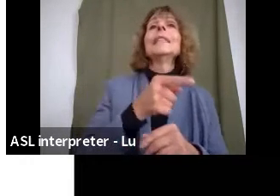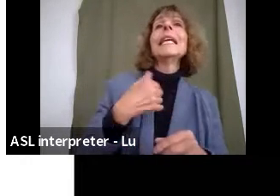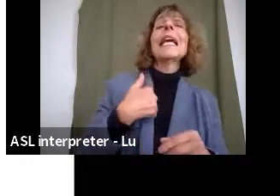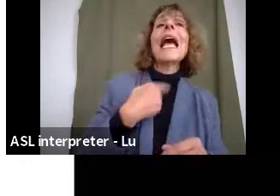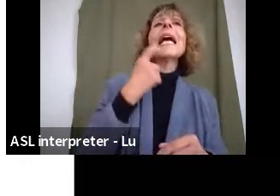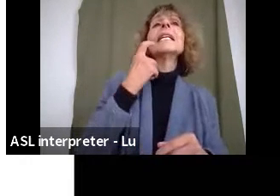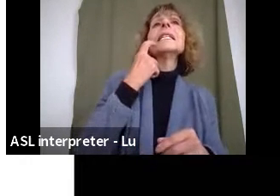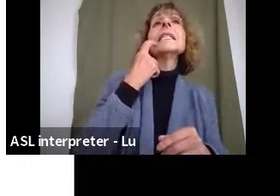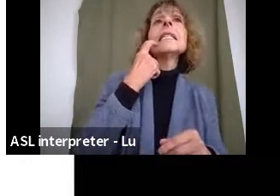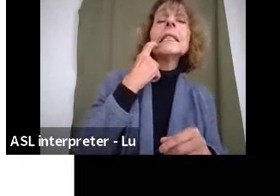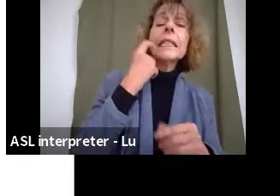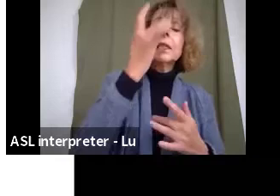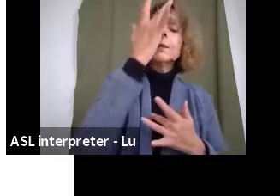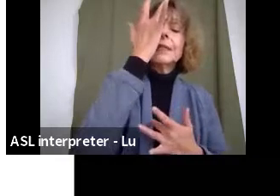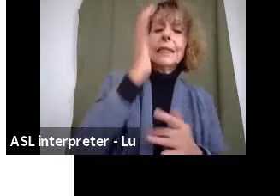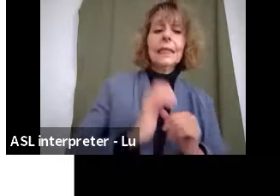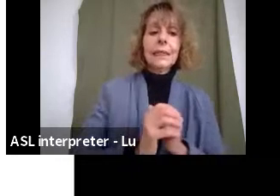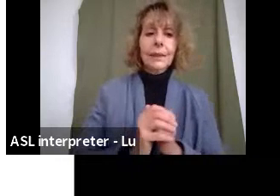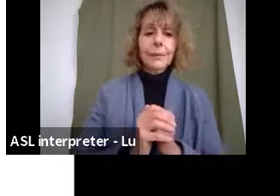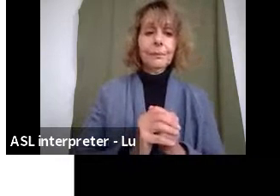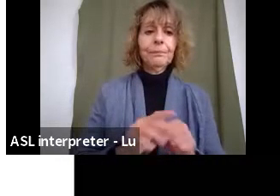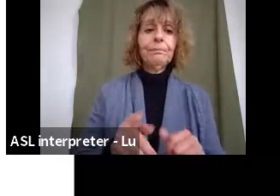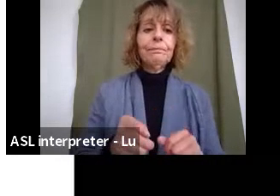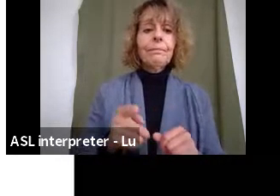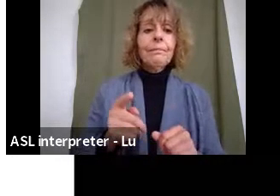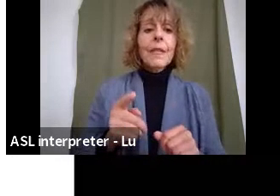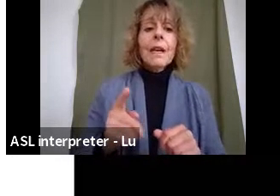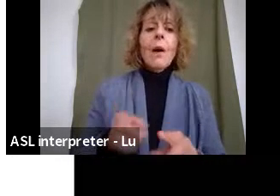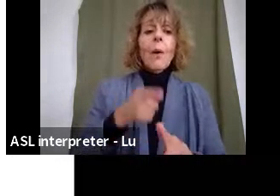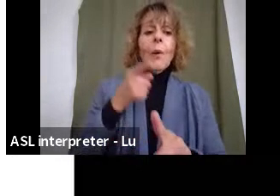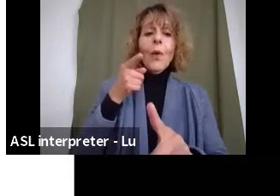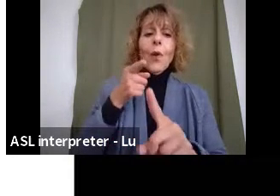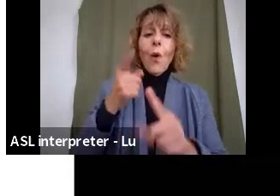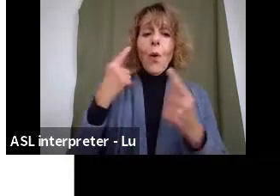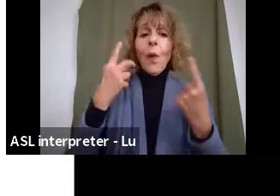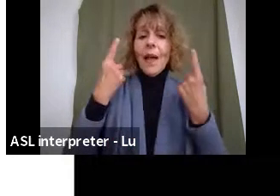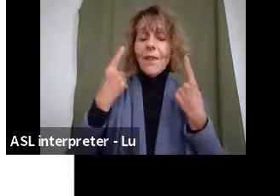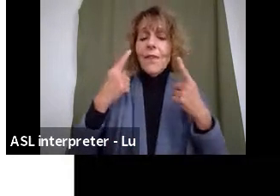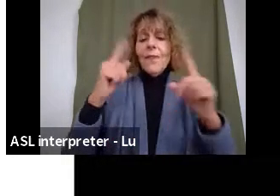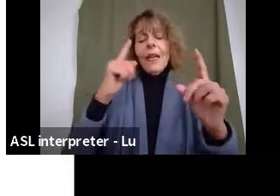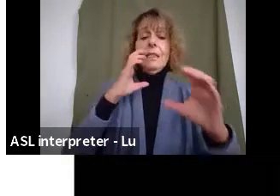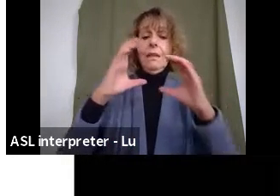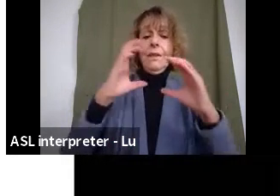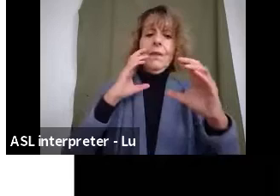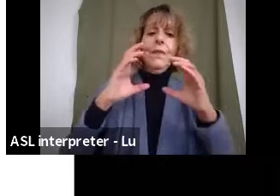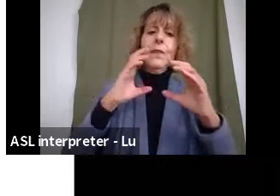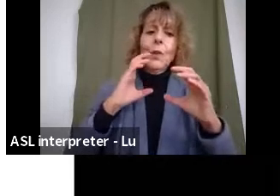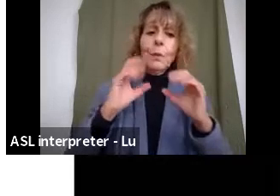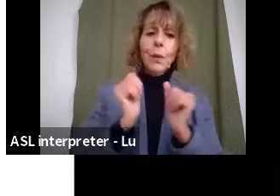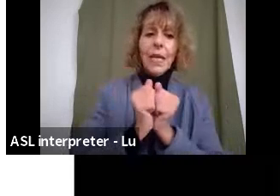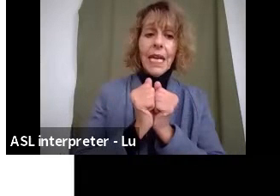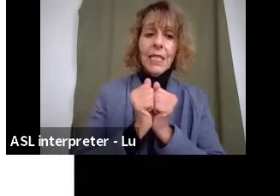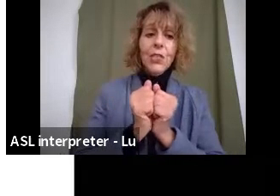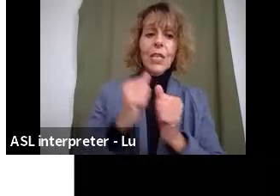initiative are to ensure effective communication for people who are deaf or hard of hearing, access to medical care for people with mobility